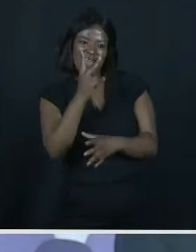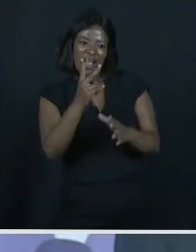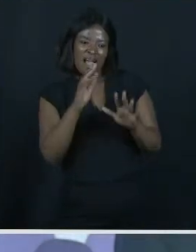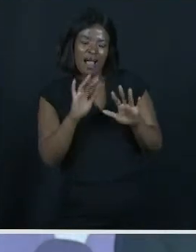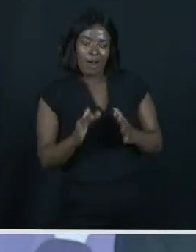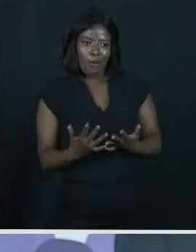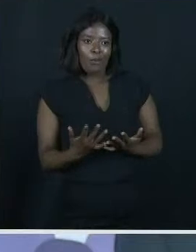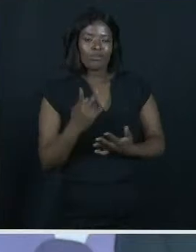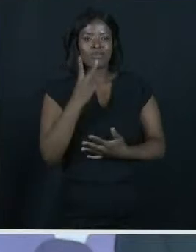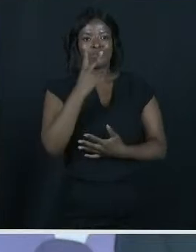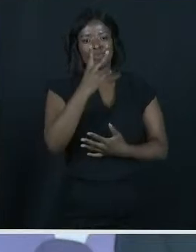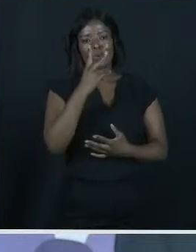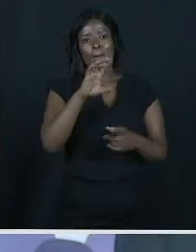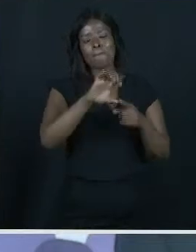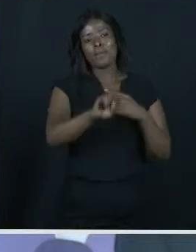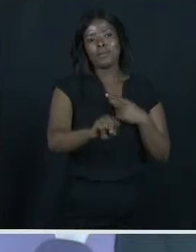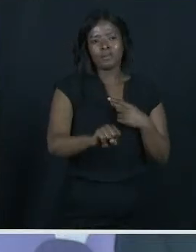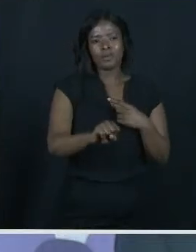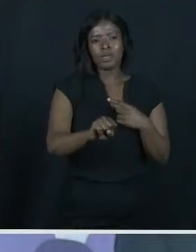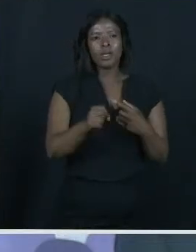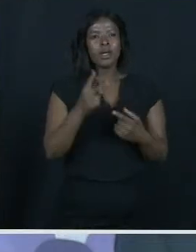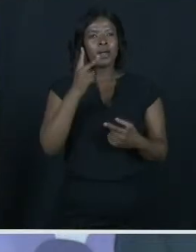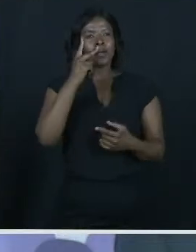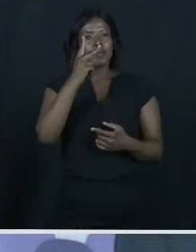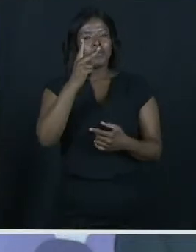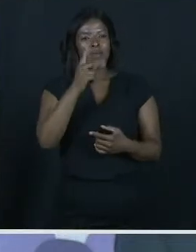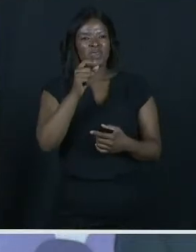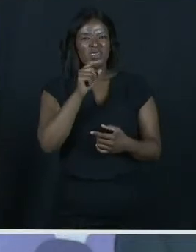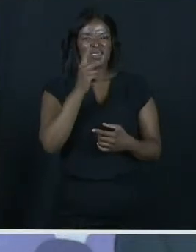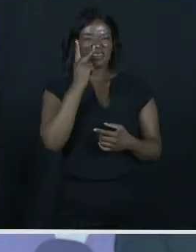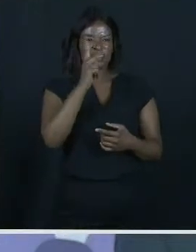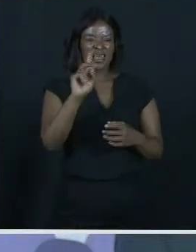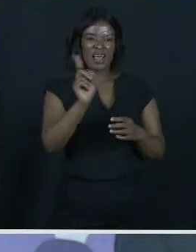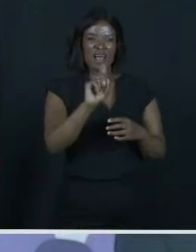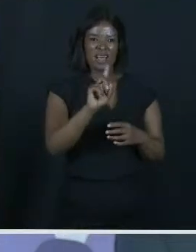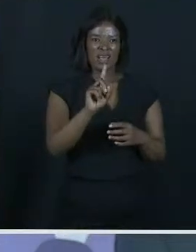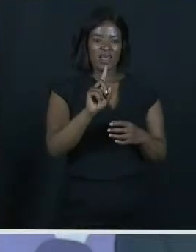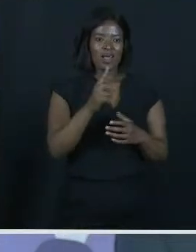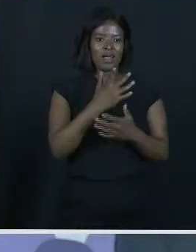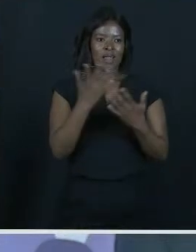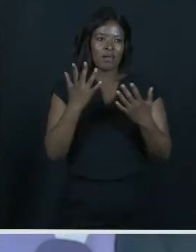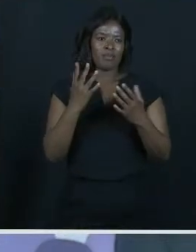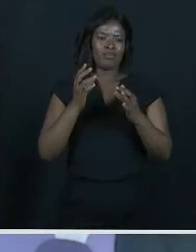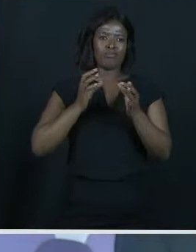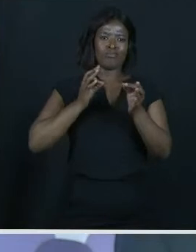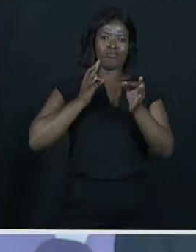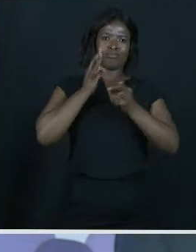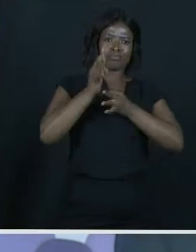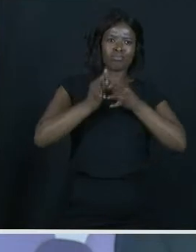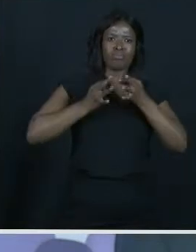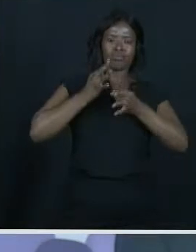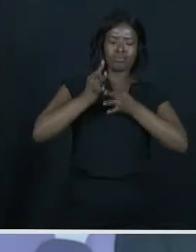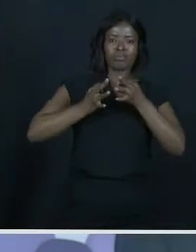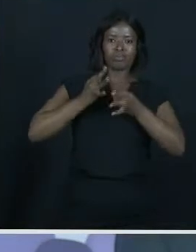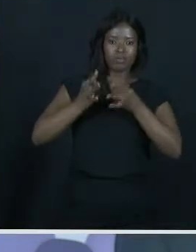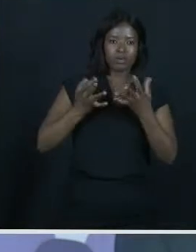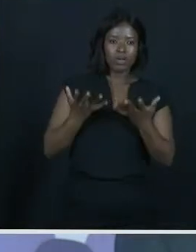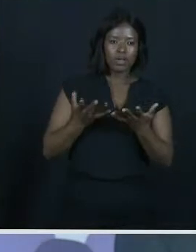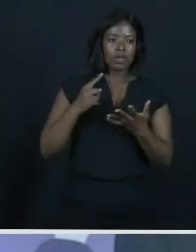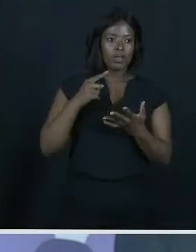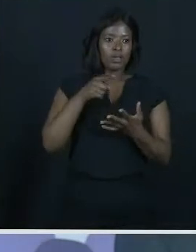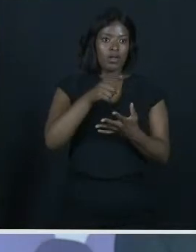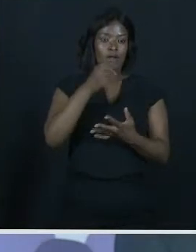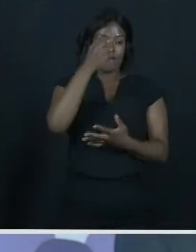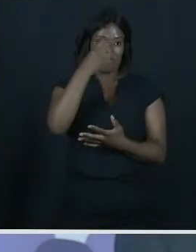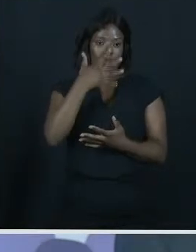One of the things that I noticed, there was a circle of champions that was also initiated, I think, under President Ramaphosa's leadership at